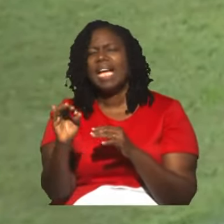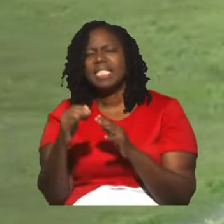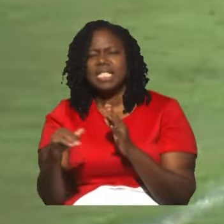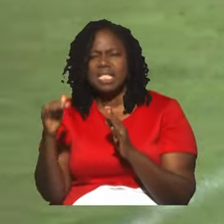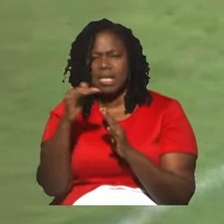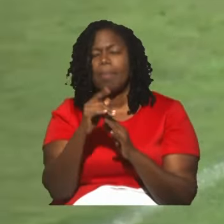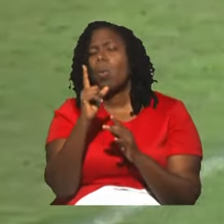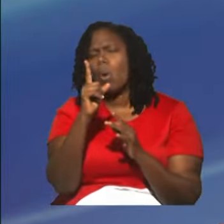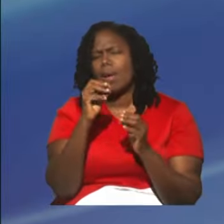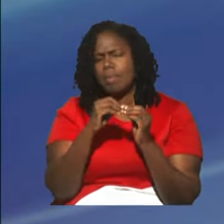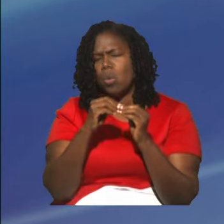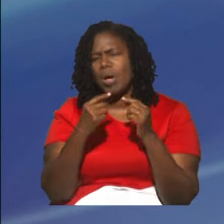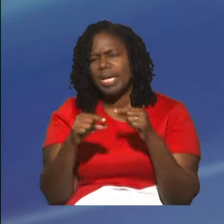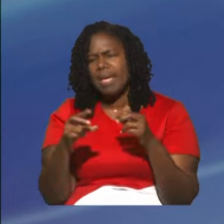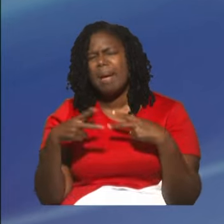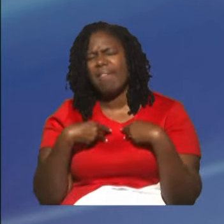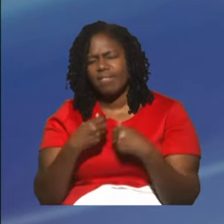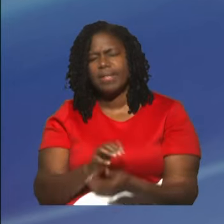in hand.